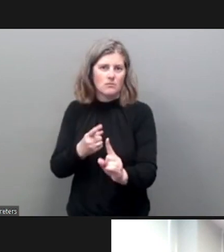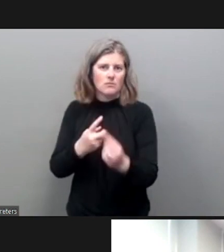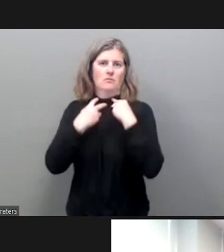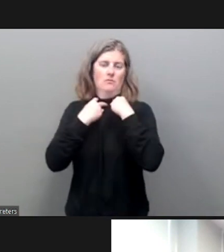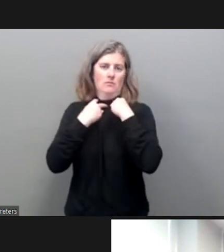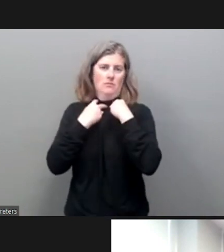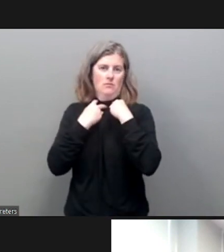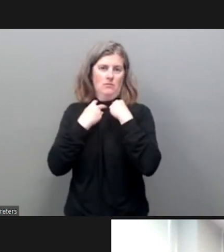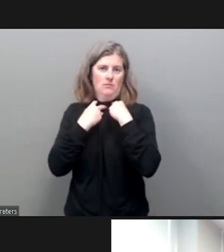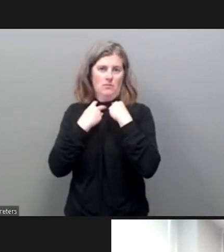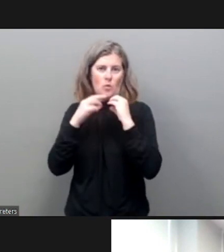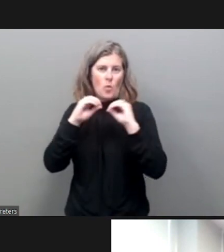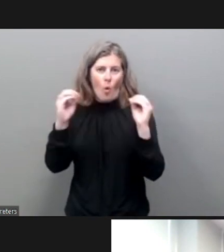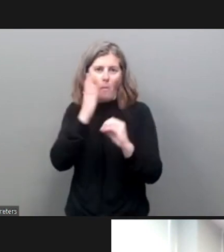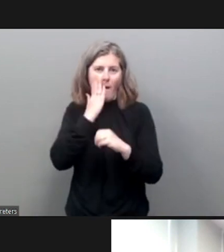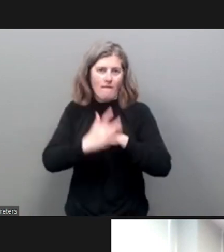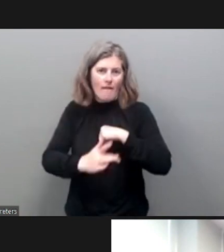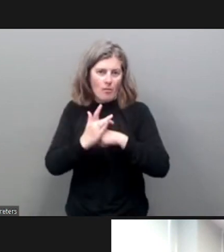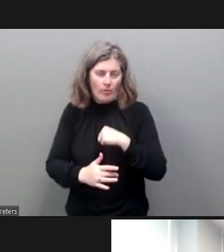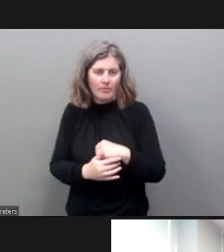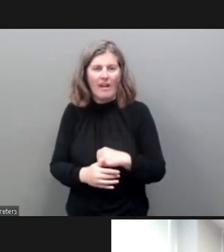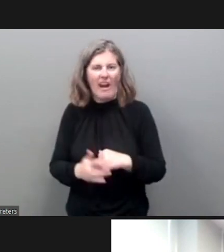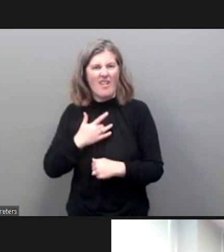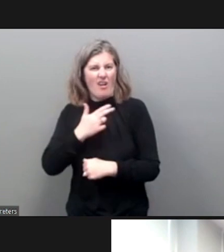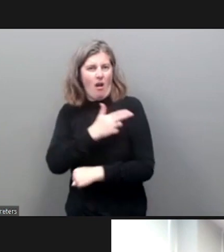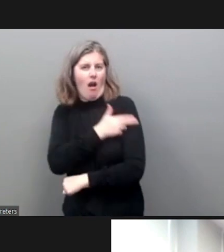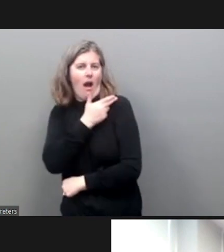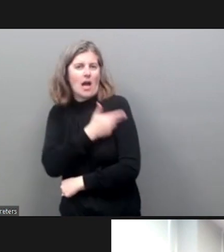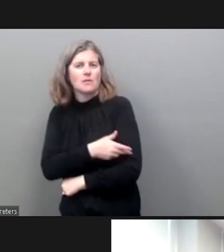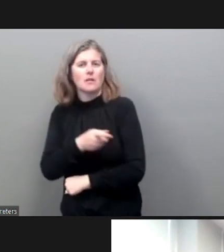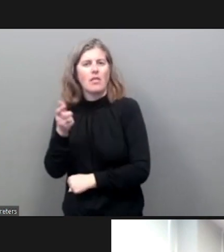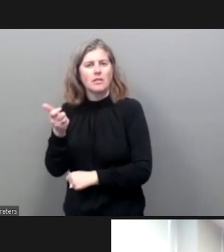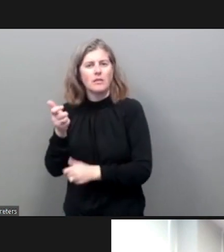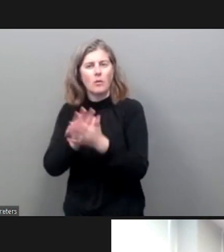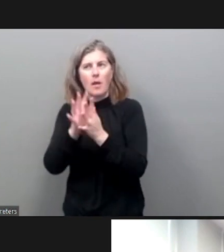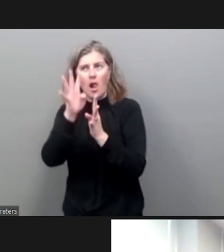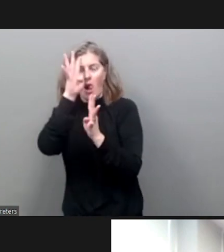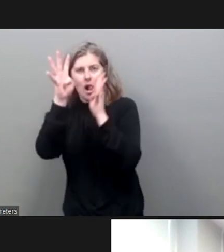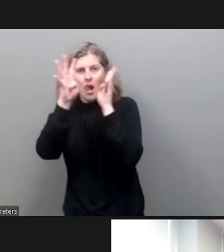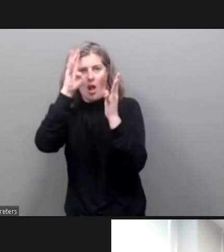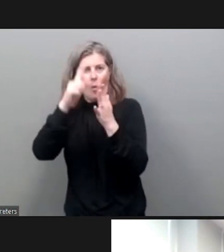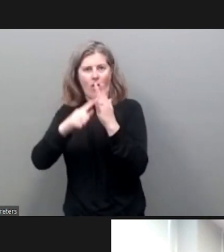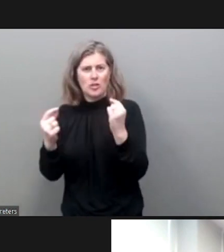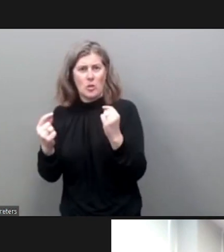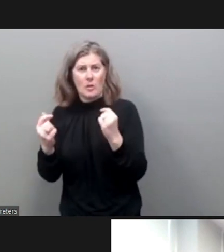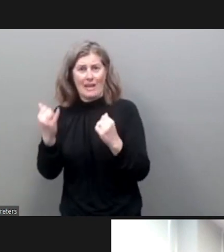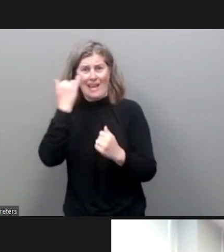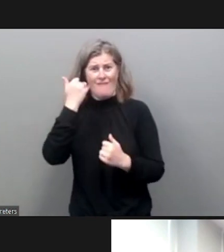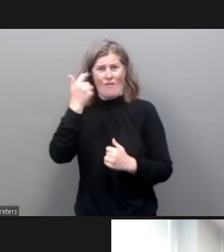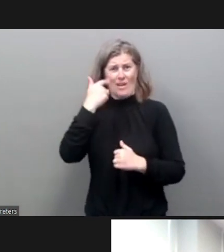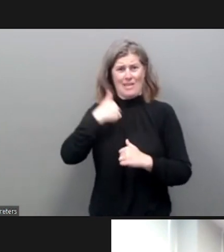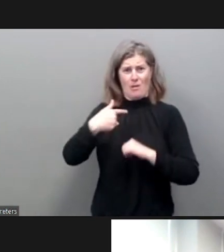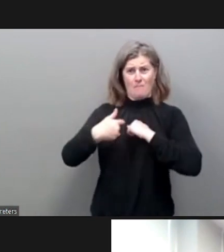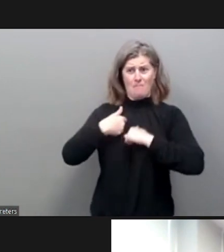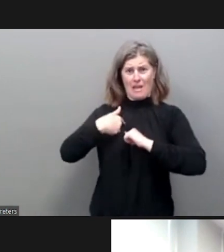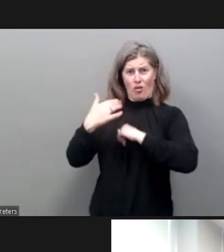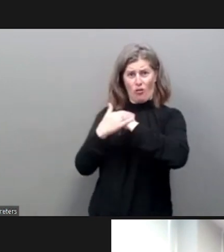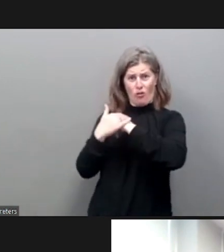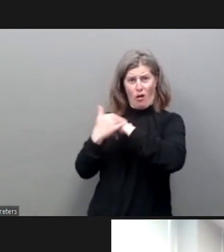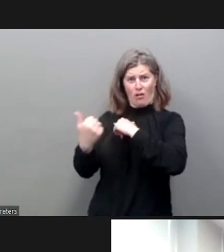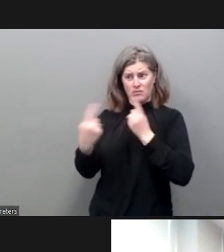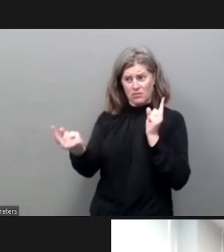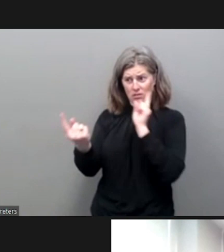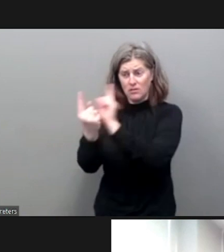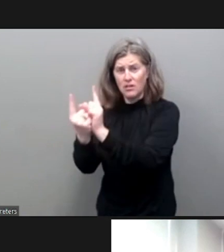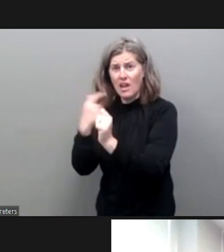problem we're having. And so I think hospitals will likely be creative. Like if they called me up, for example, if I